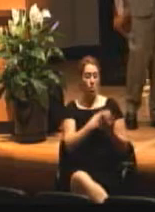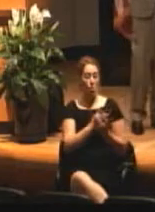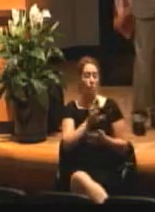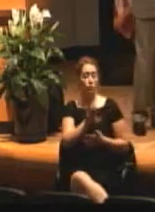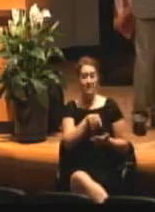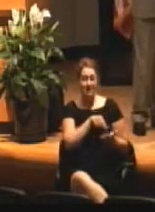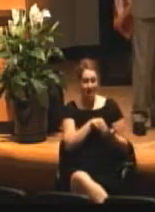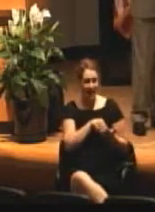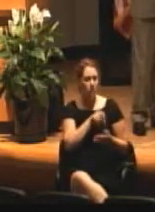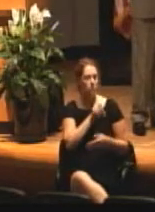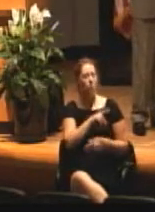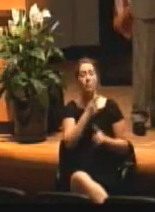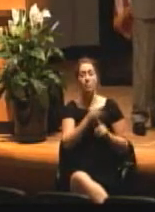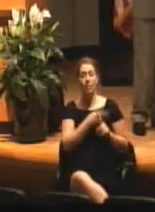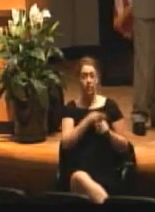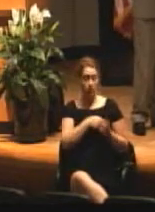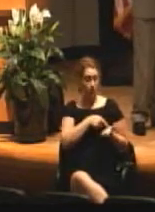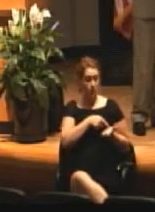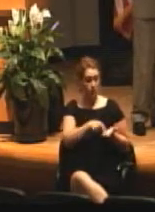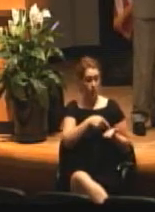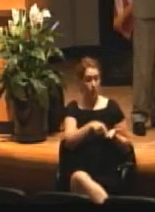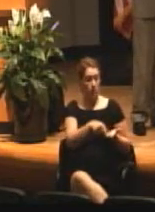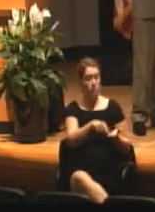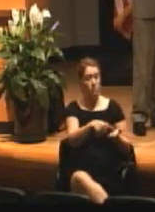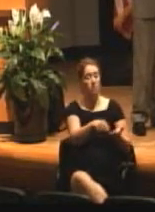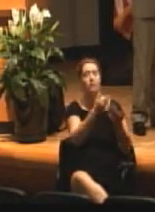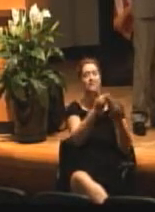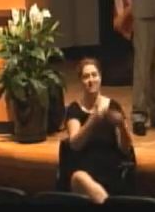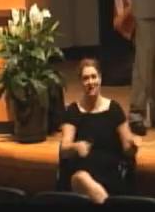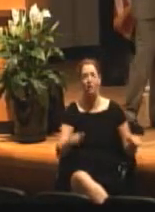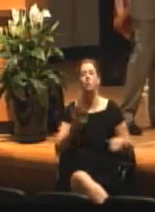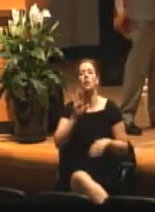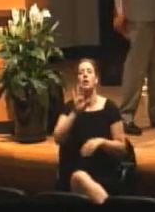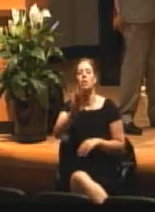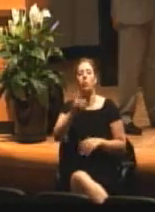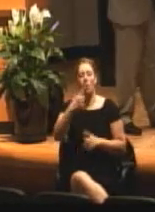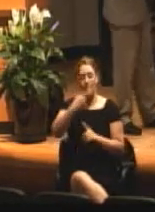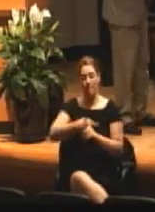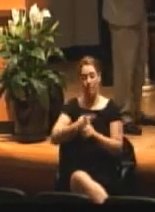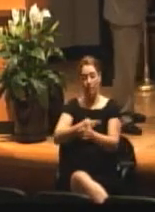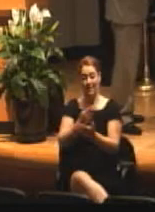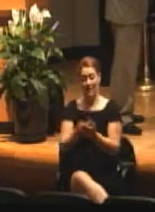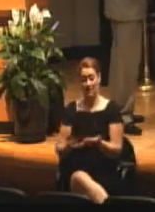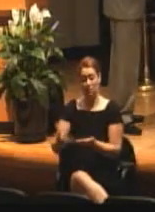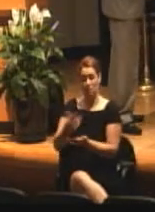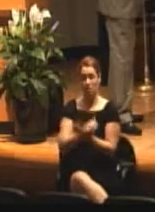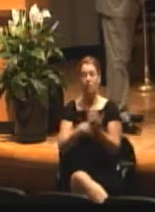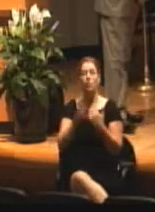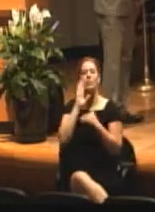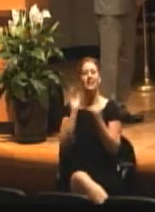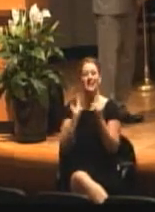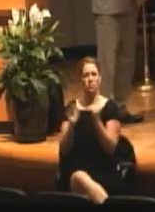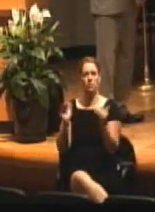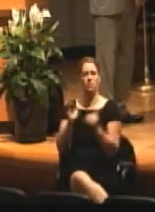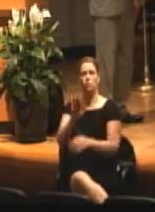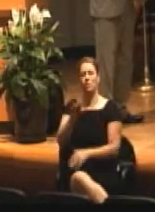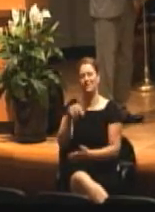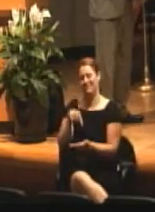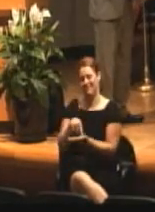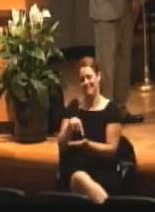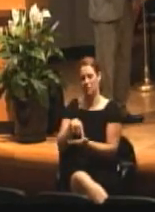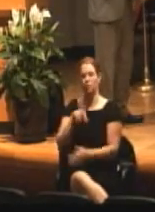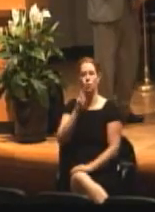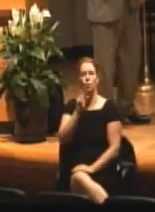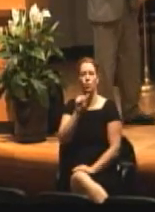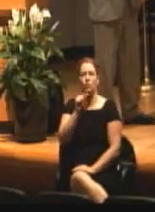that you make, divide that by your gross income or your monthly income you make. That's going to equal your debt ratio. So you've got to fit within a certain